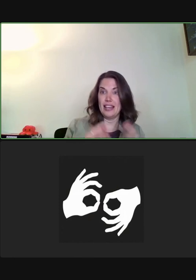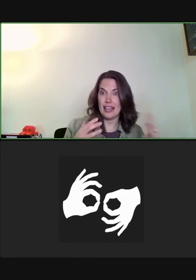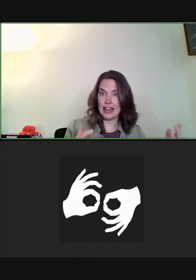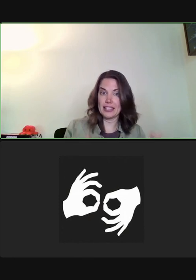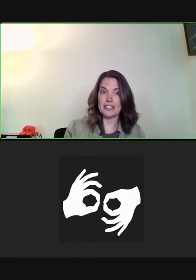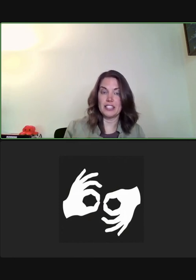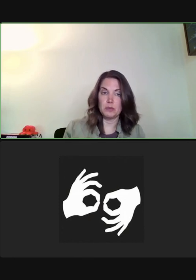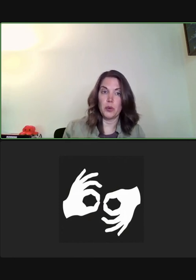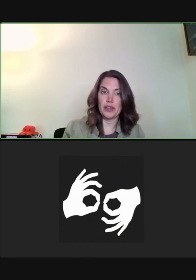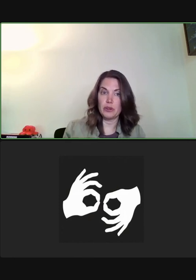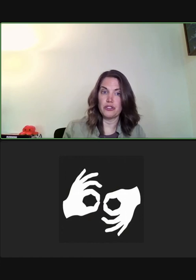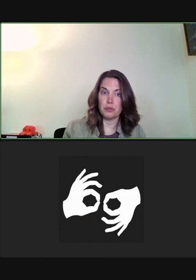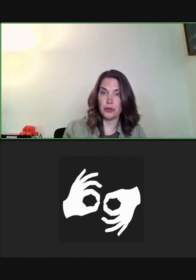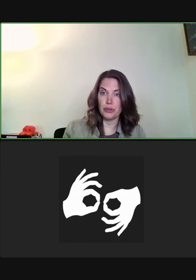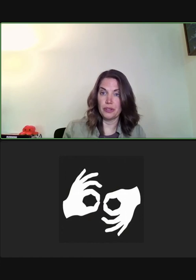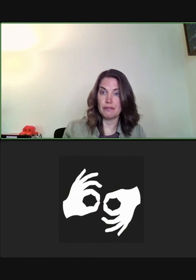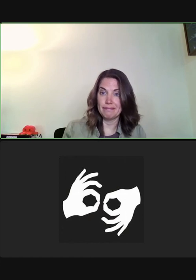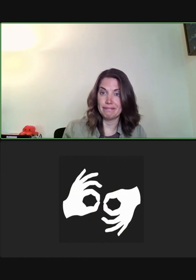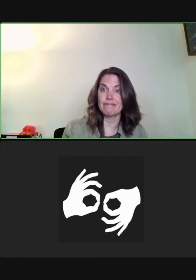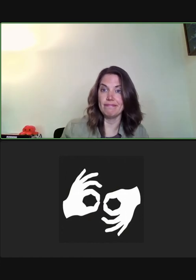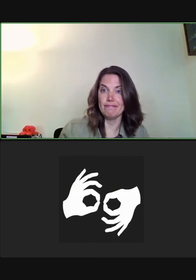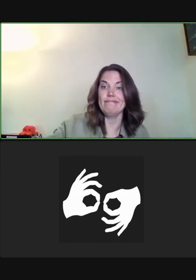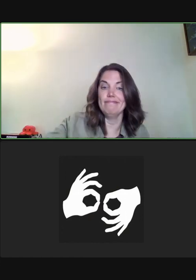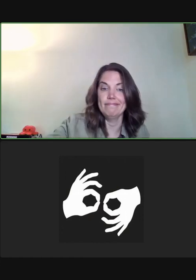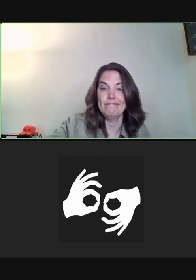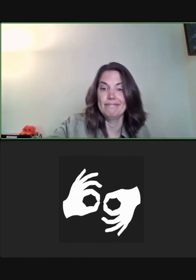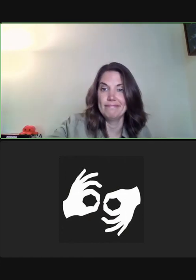has in accessing spoken language from birth?